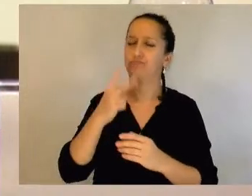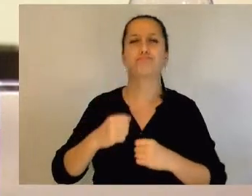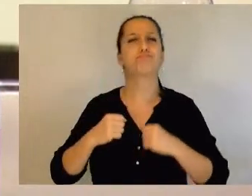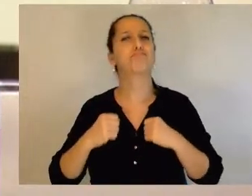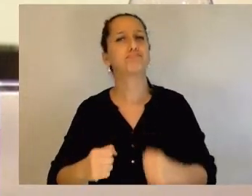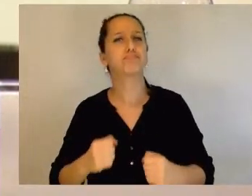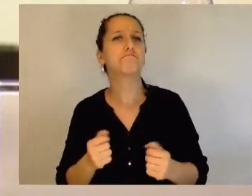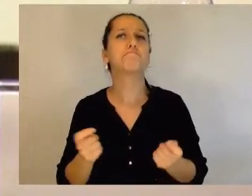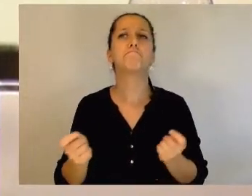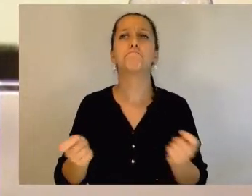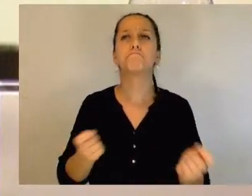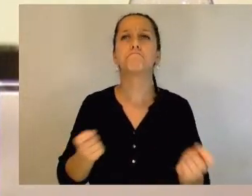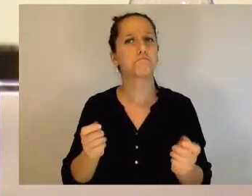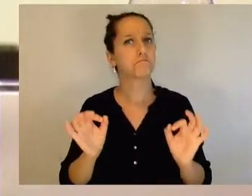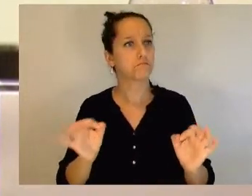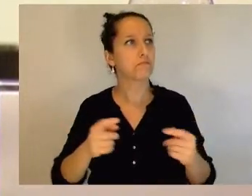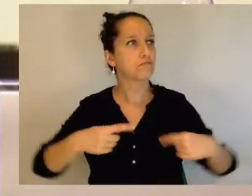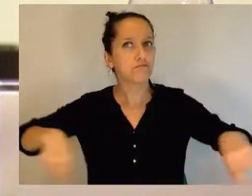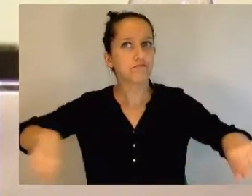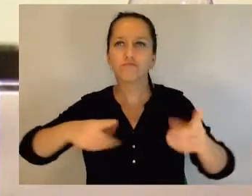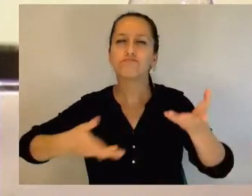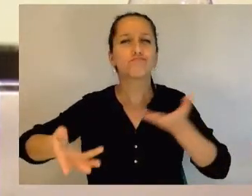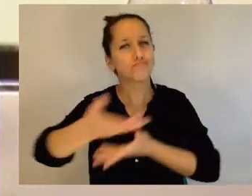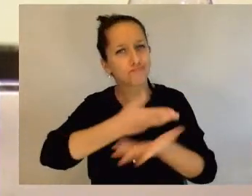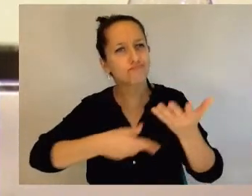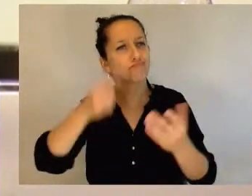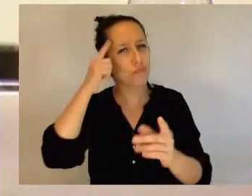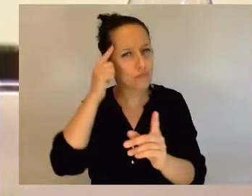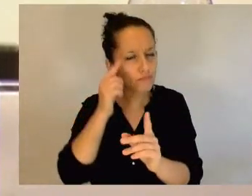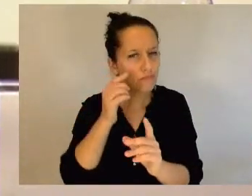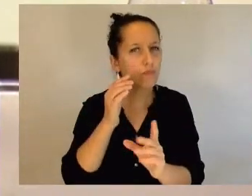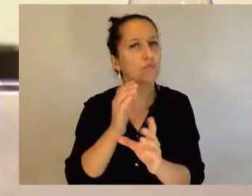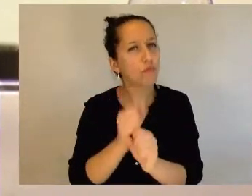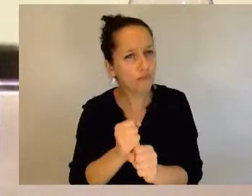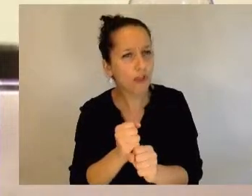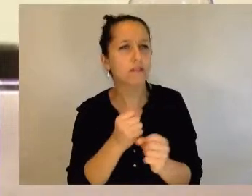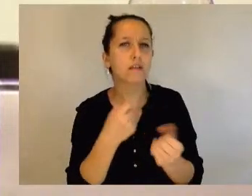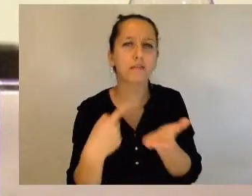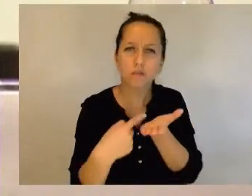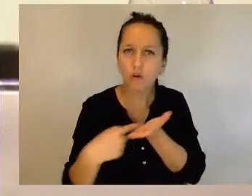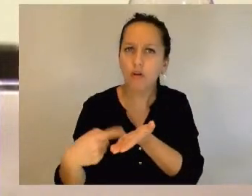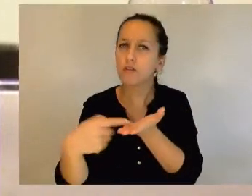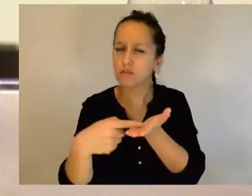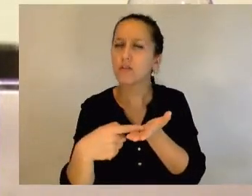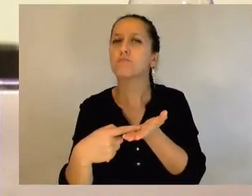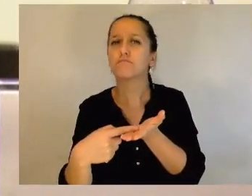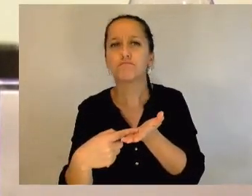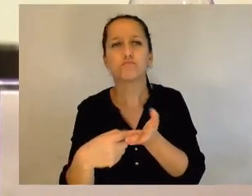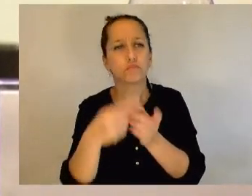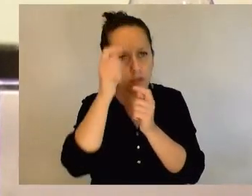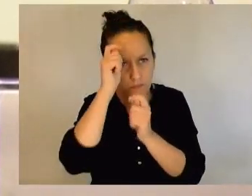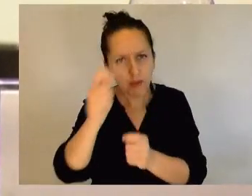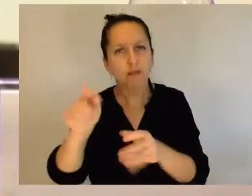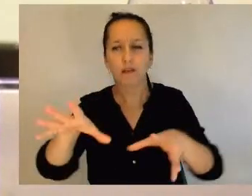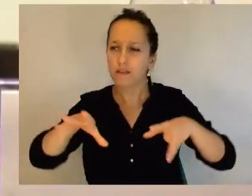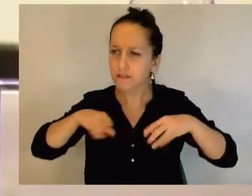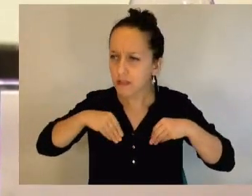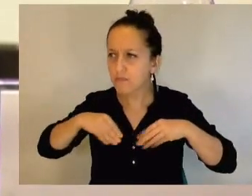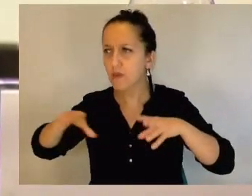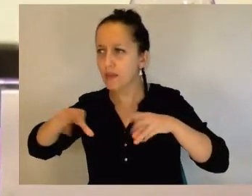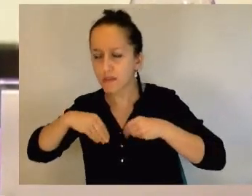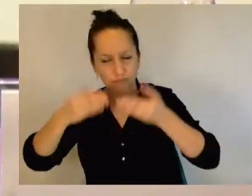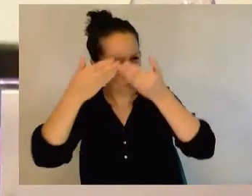leadership, for the space that was created here of great trust, open discussion, tolerance,